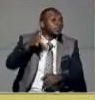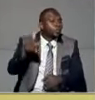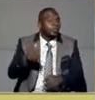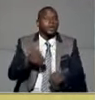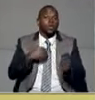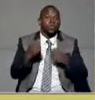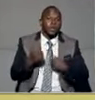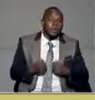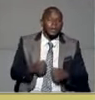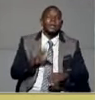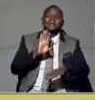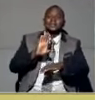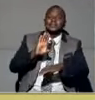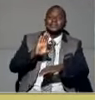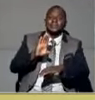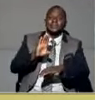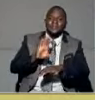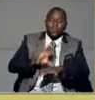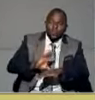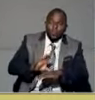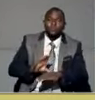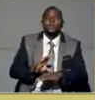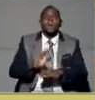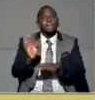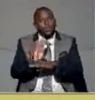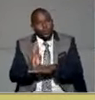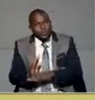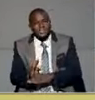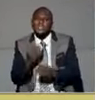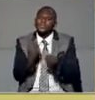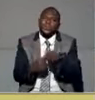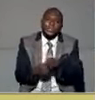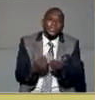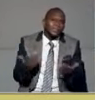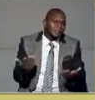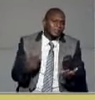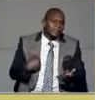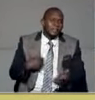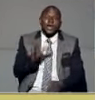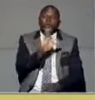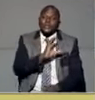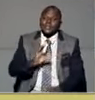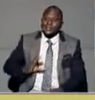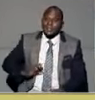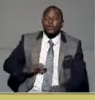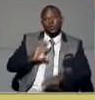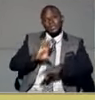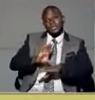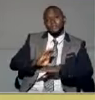Rwanda, Mboka Zaire, Burundi. I mean, during that time, I just imagine that Christians or the church was